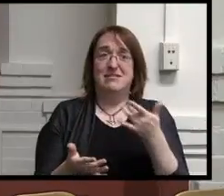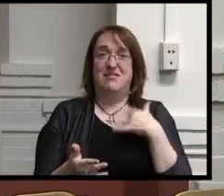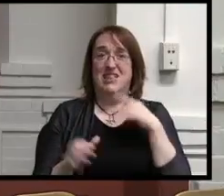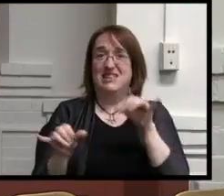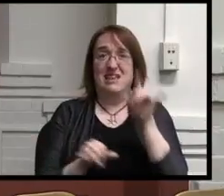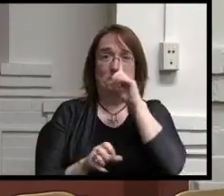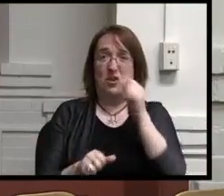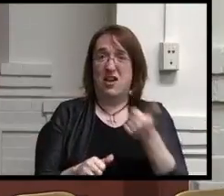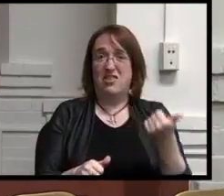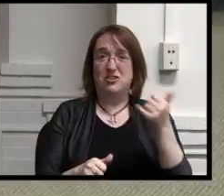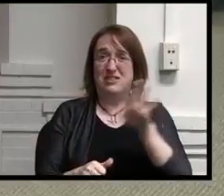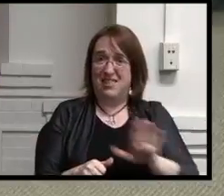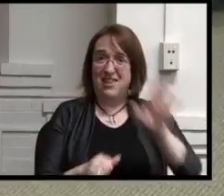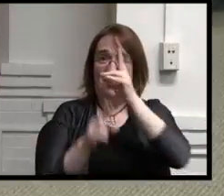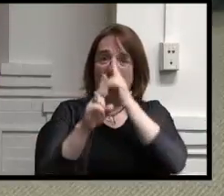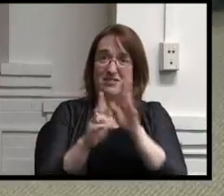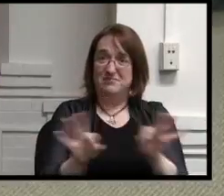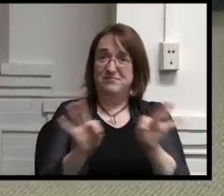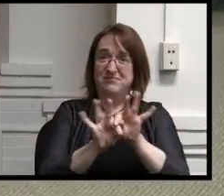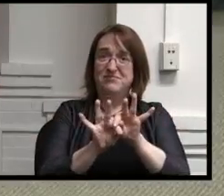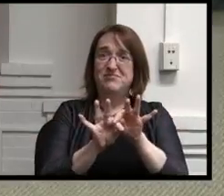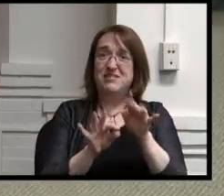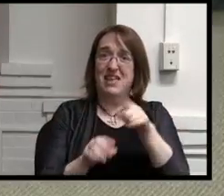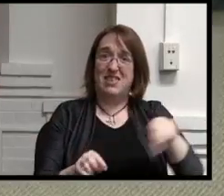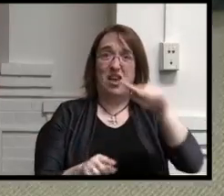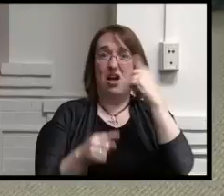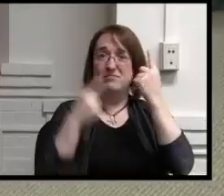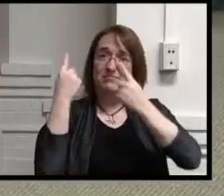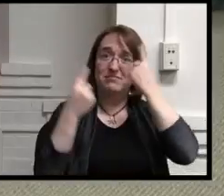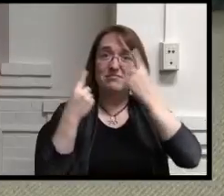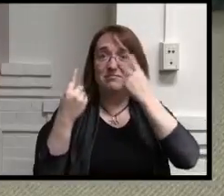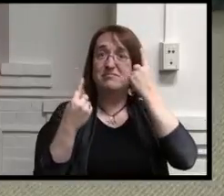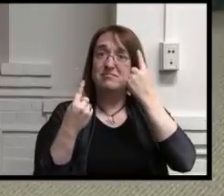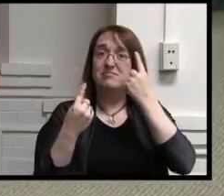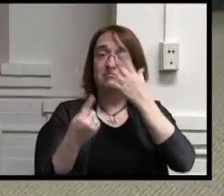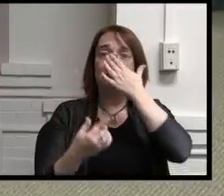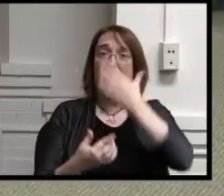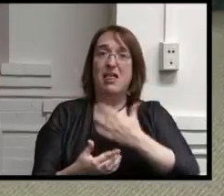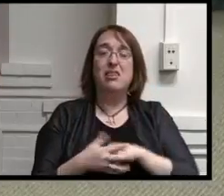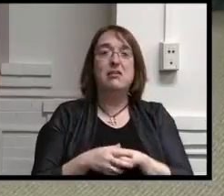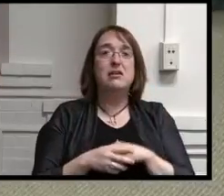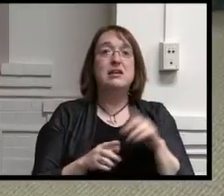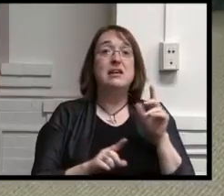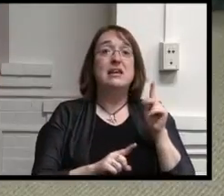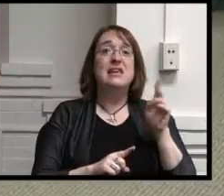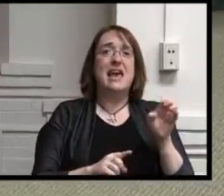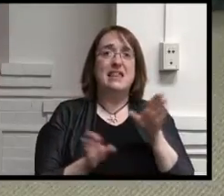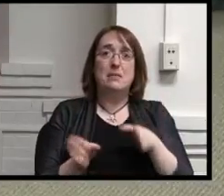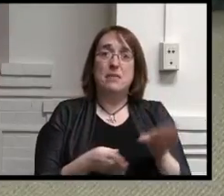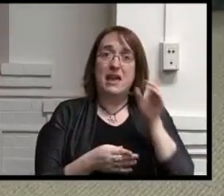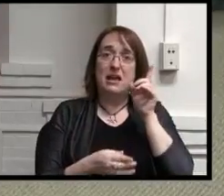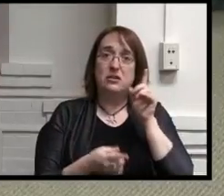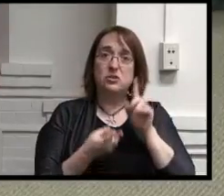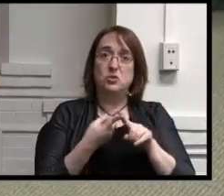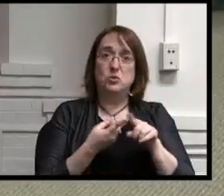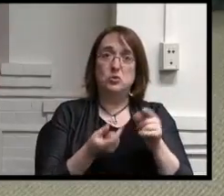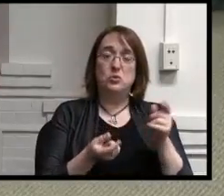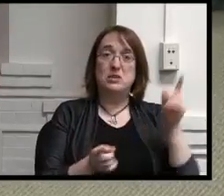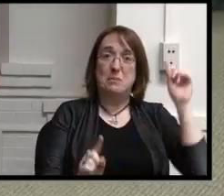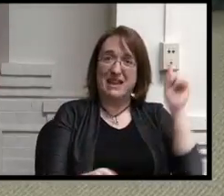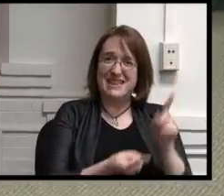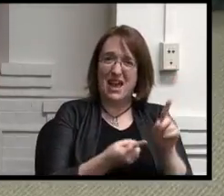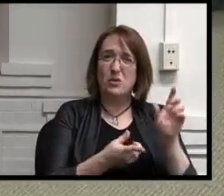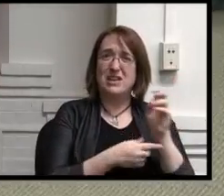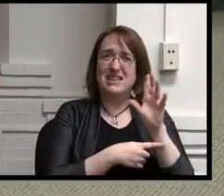project. So, thank you. Is the plan to spend down the contingency, or is that our